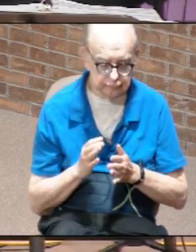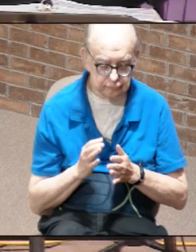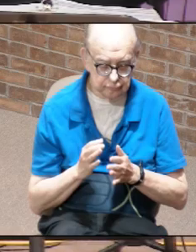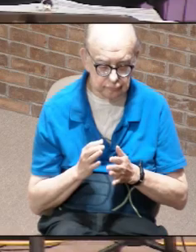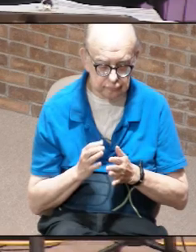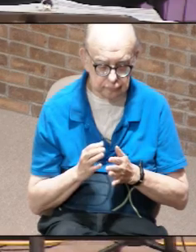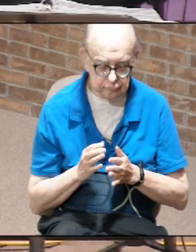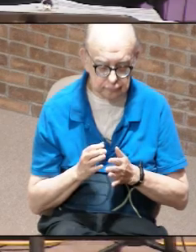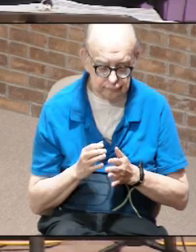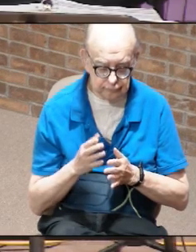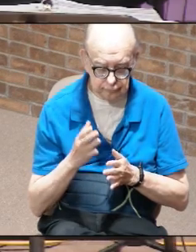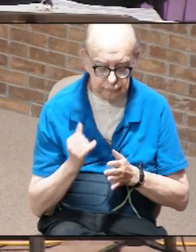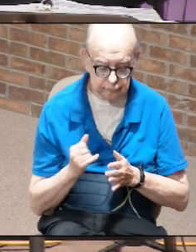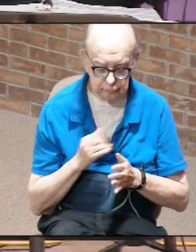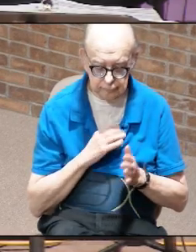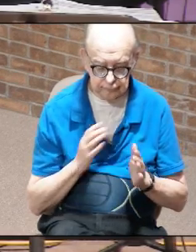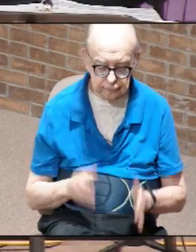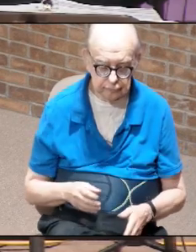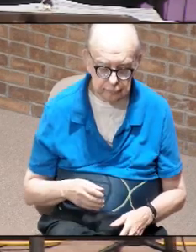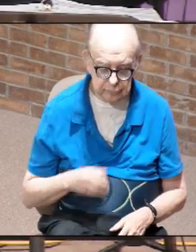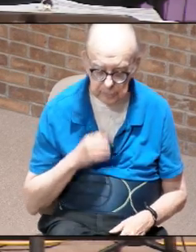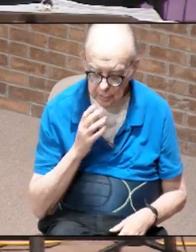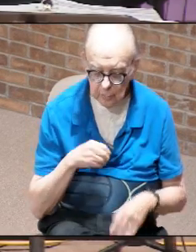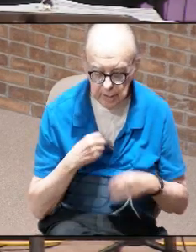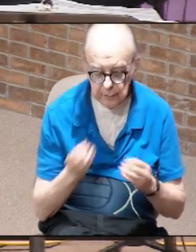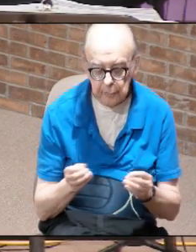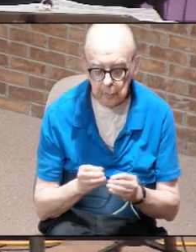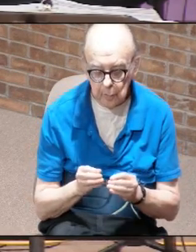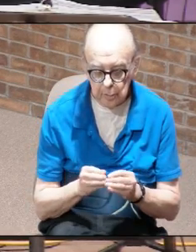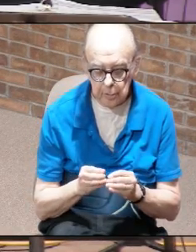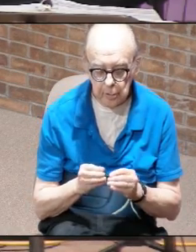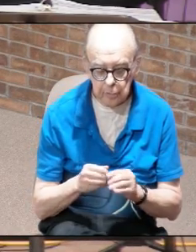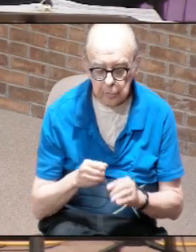that why Christians don't give more to God.